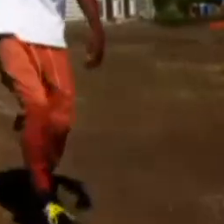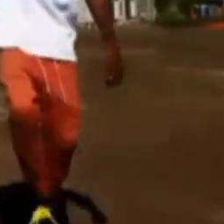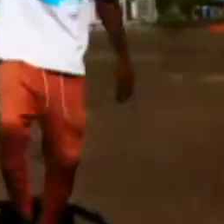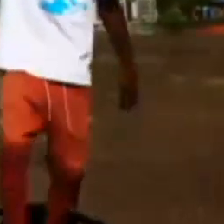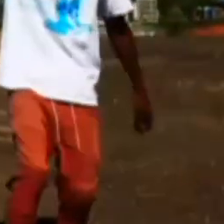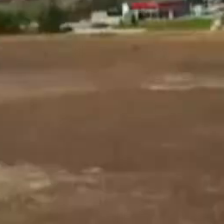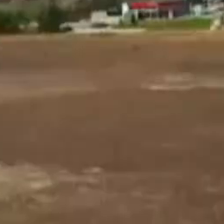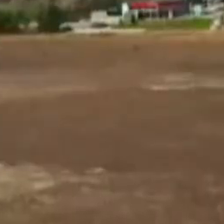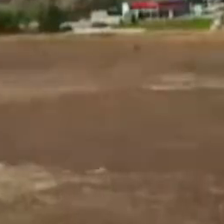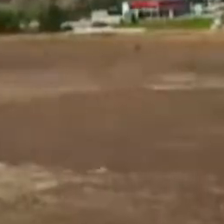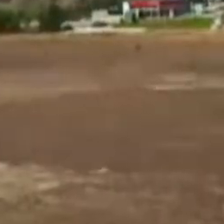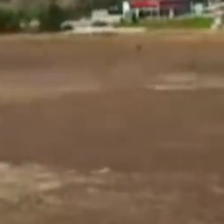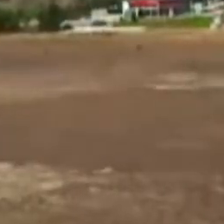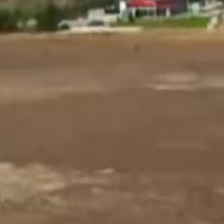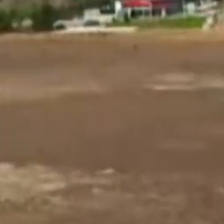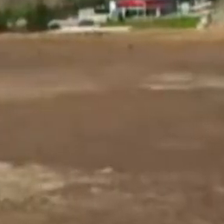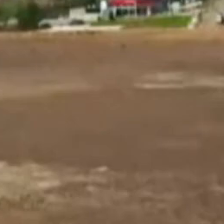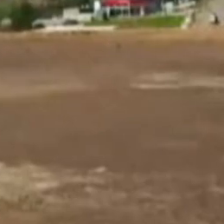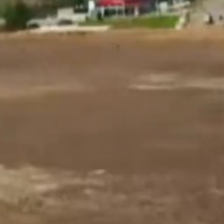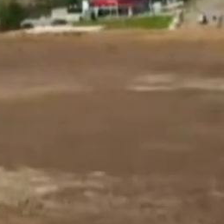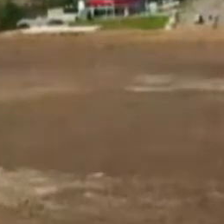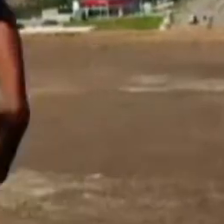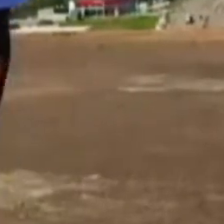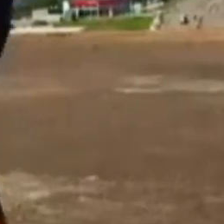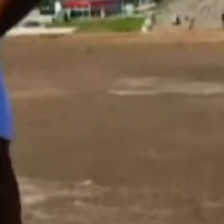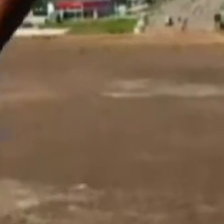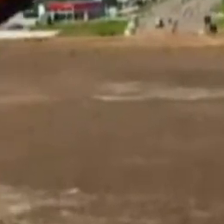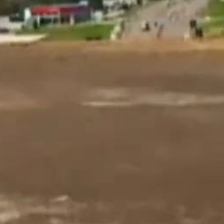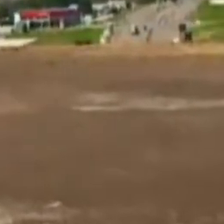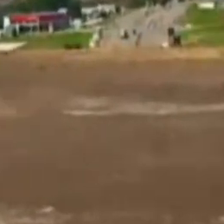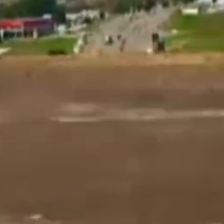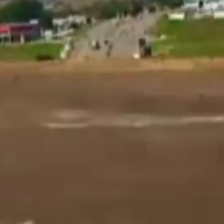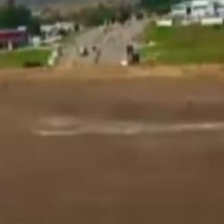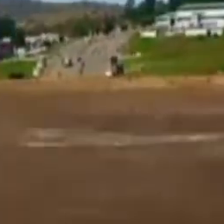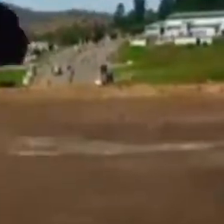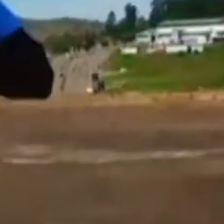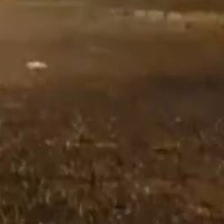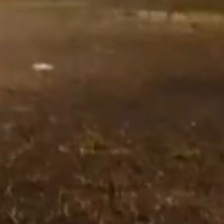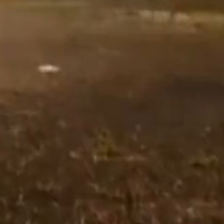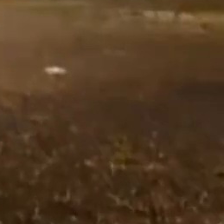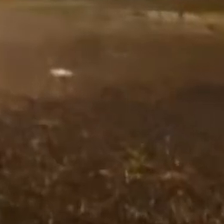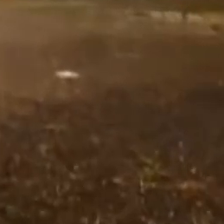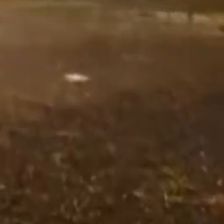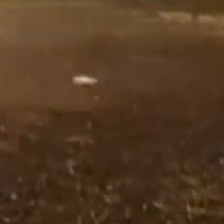before I cough. I see. I close my mouth before I sneeze.